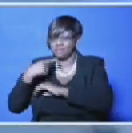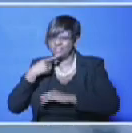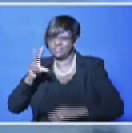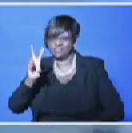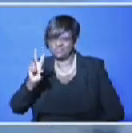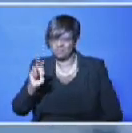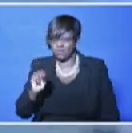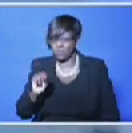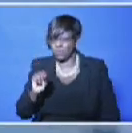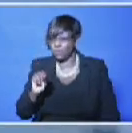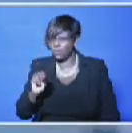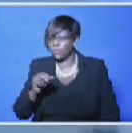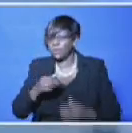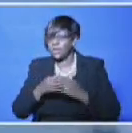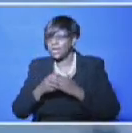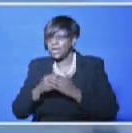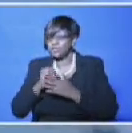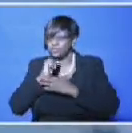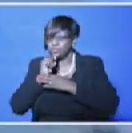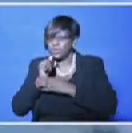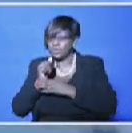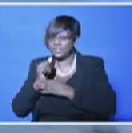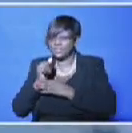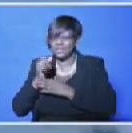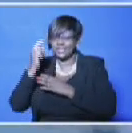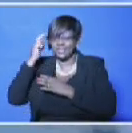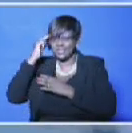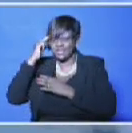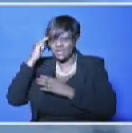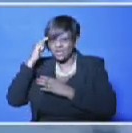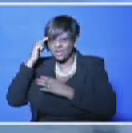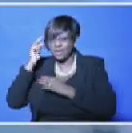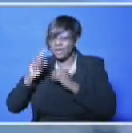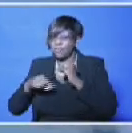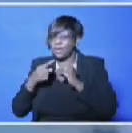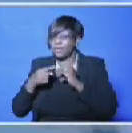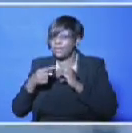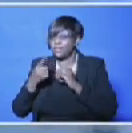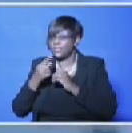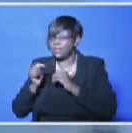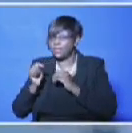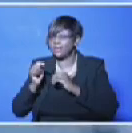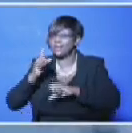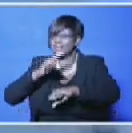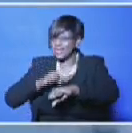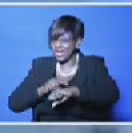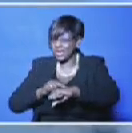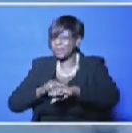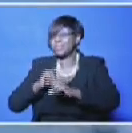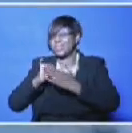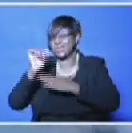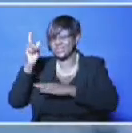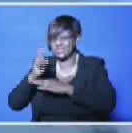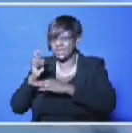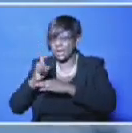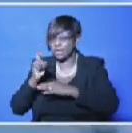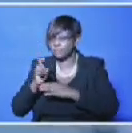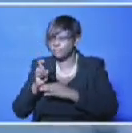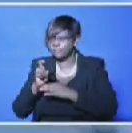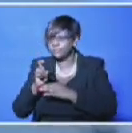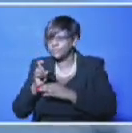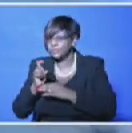of the legal framework that gives us the only hope of combating this devastating